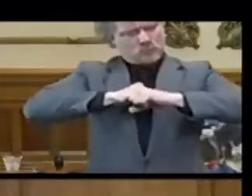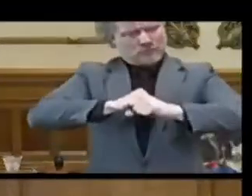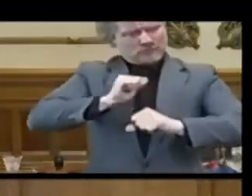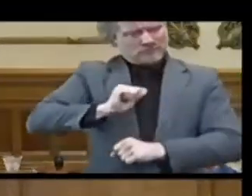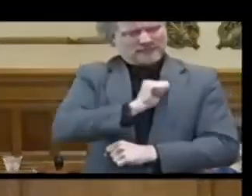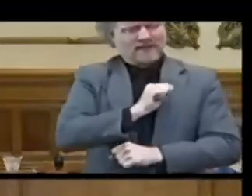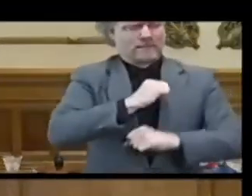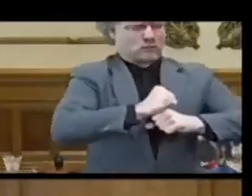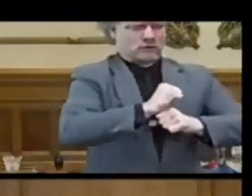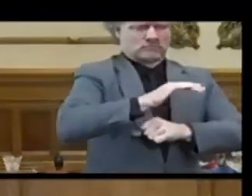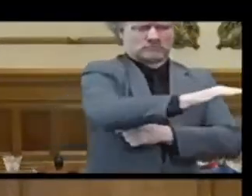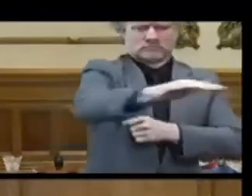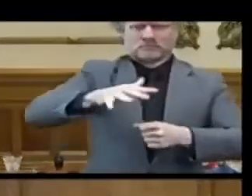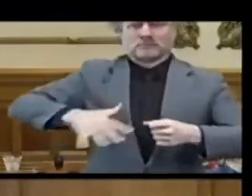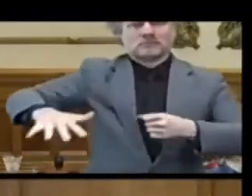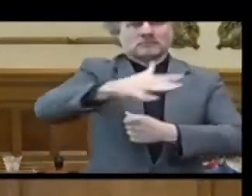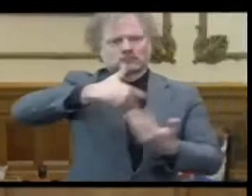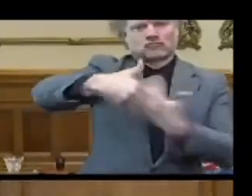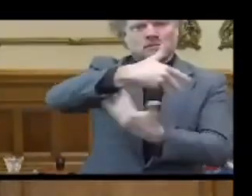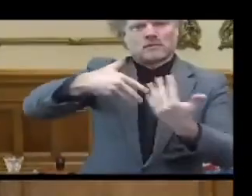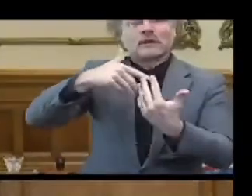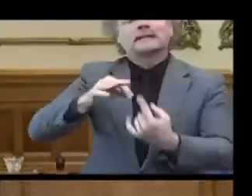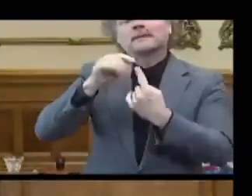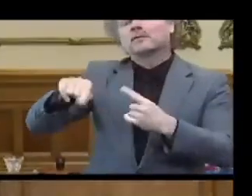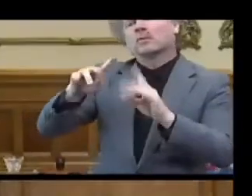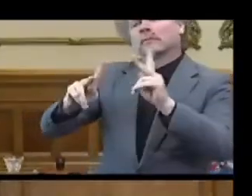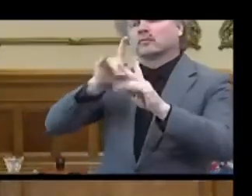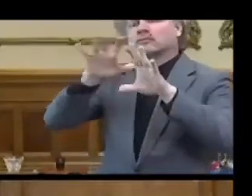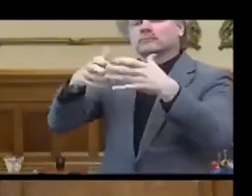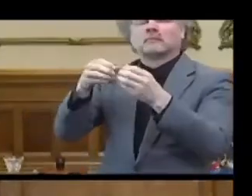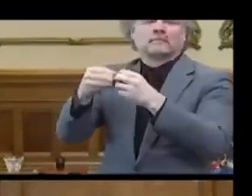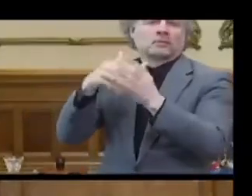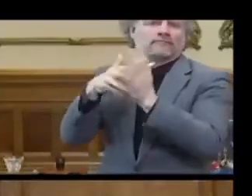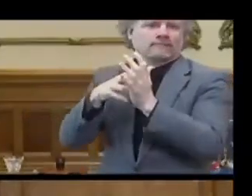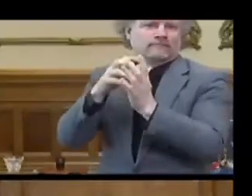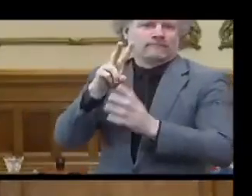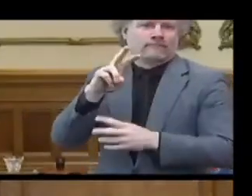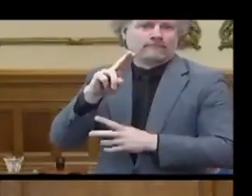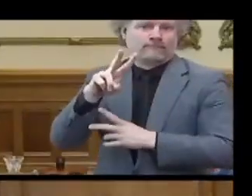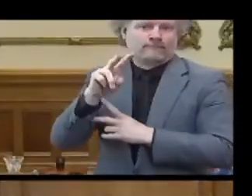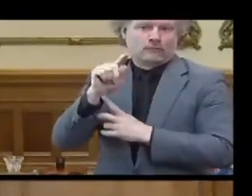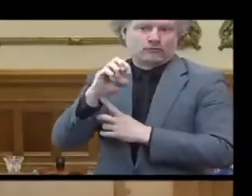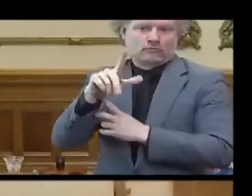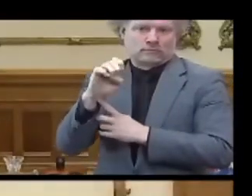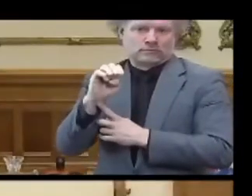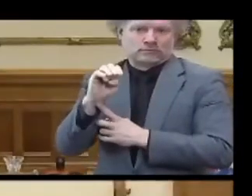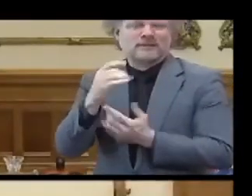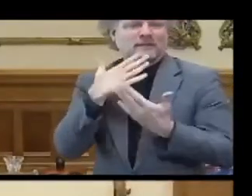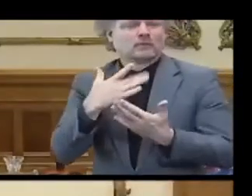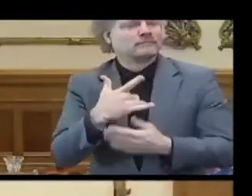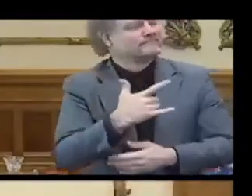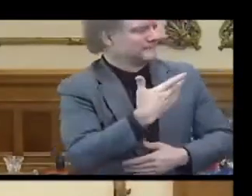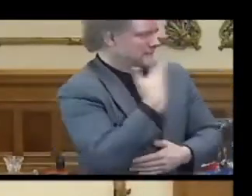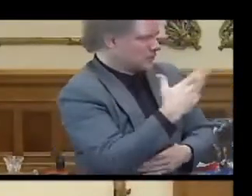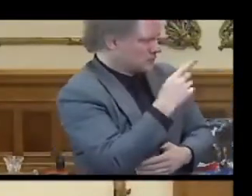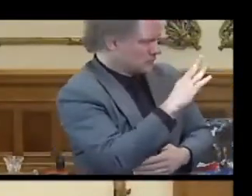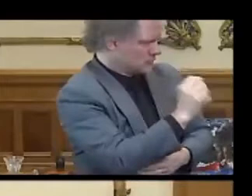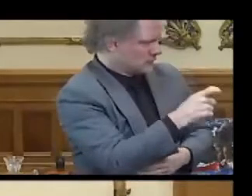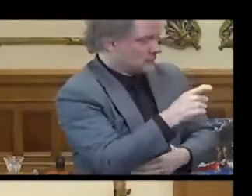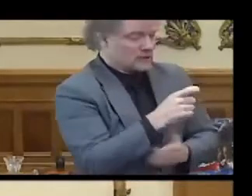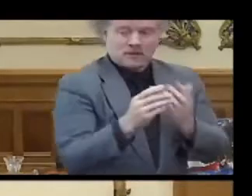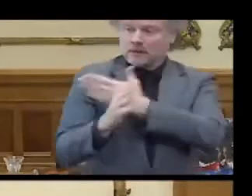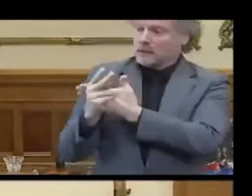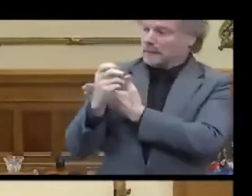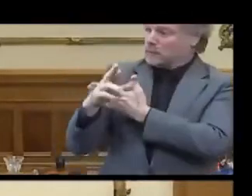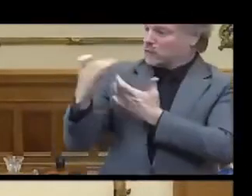those around us, especially our most vulnerable populations. Thank you. Thank you, Dr. Box. Peter, you want to